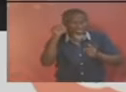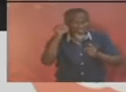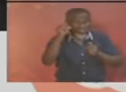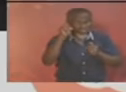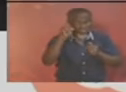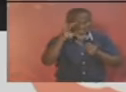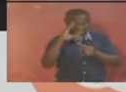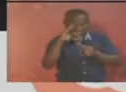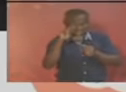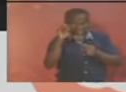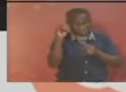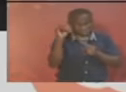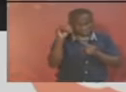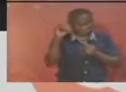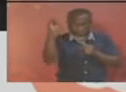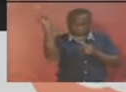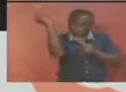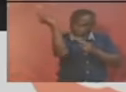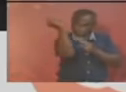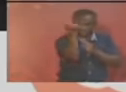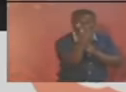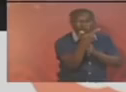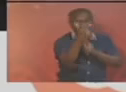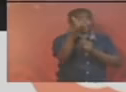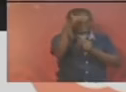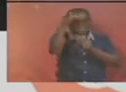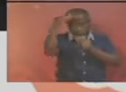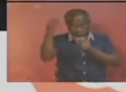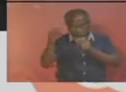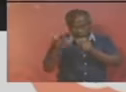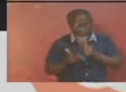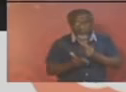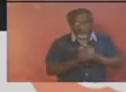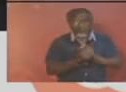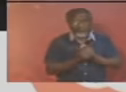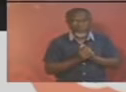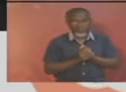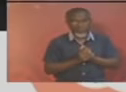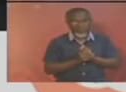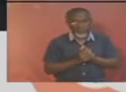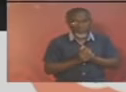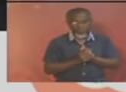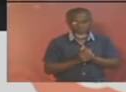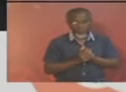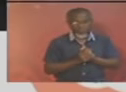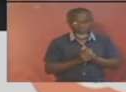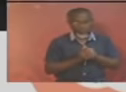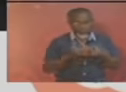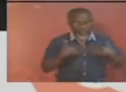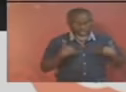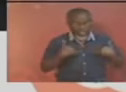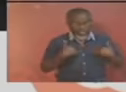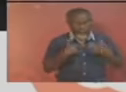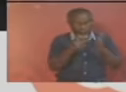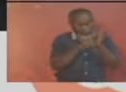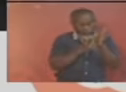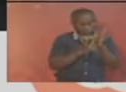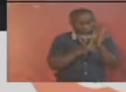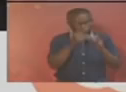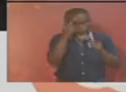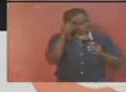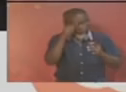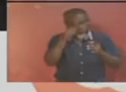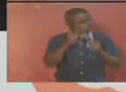medical officers. We have a regional coordinating mechanism for health security. And we have also activated